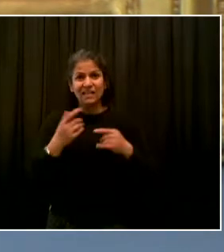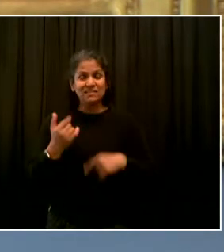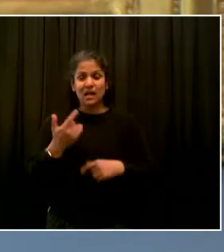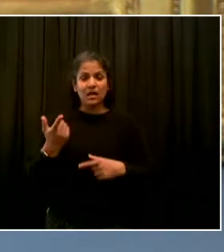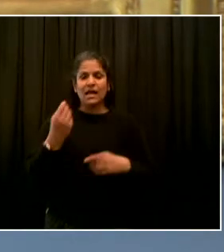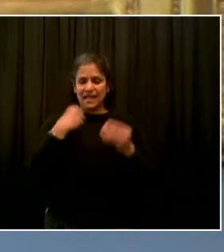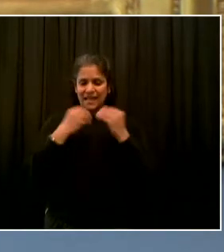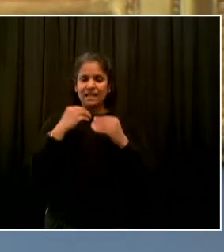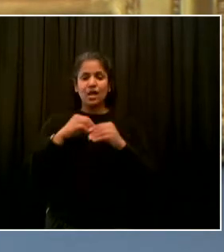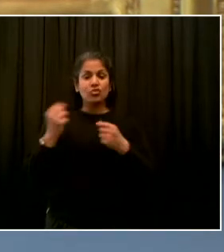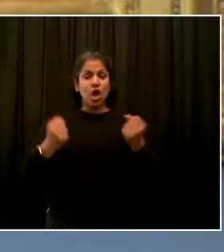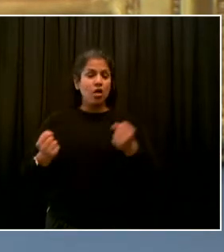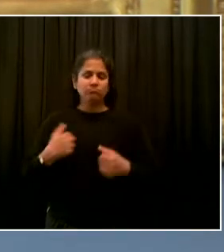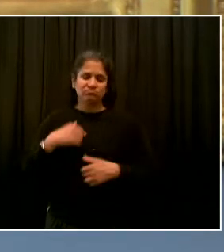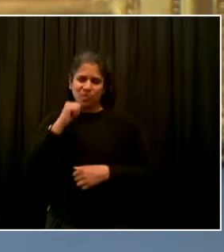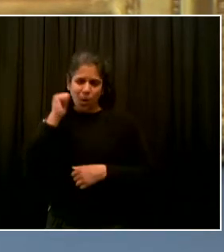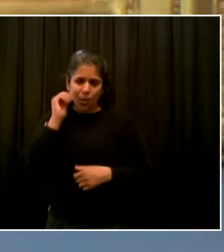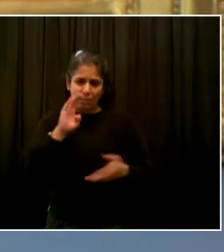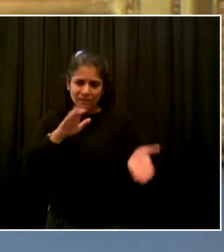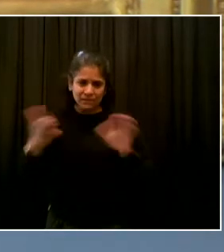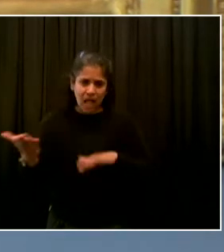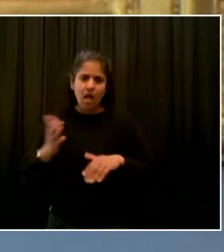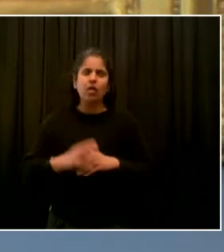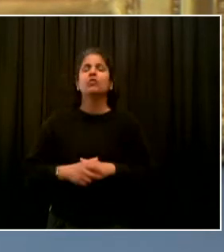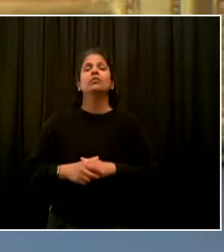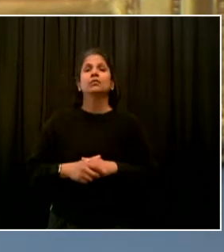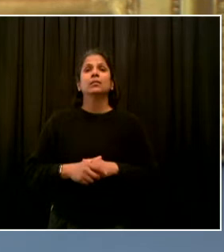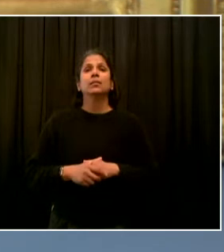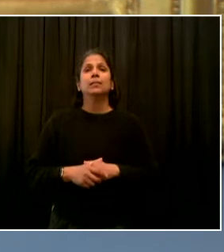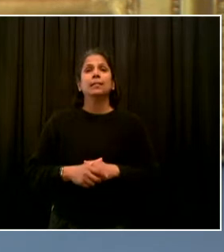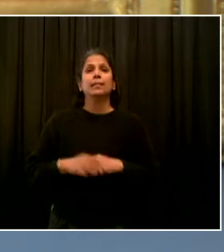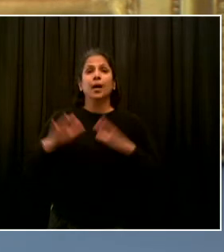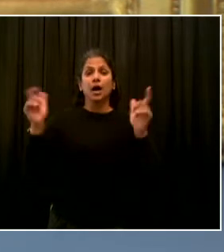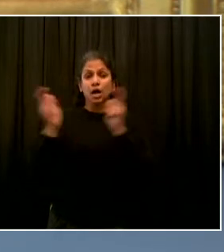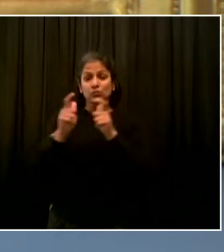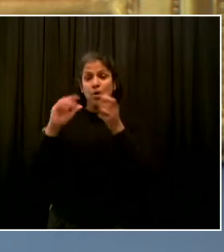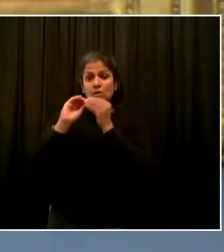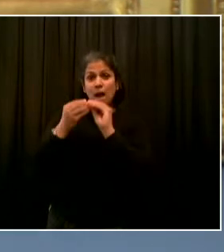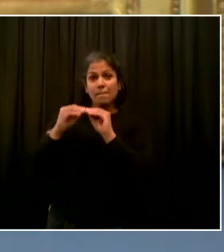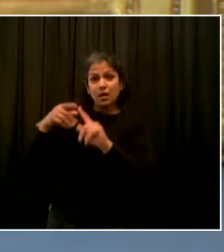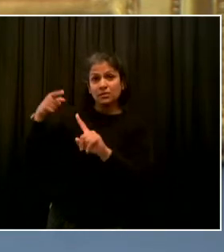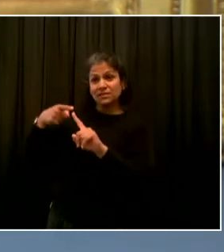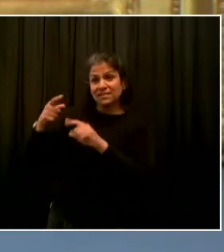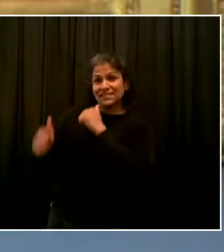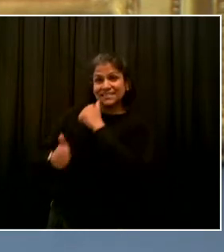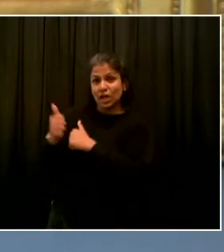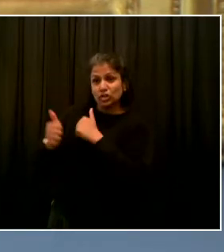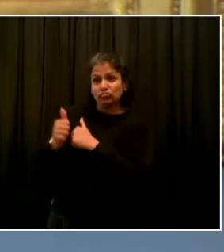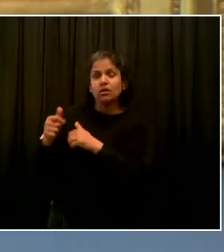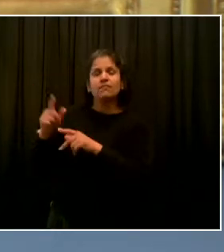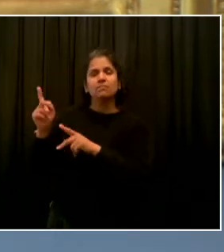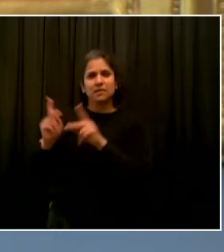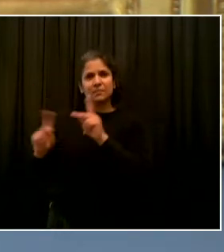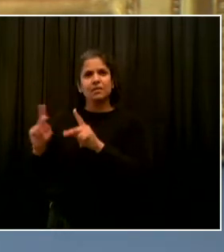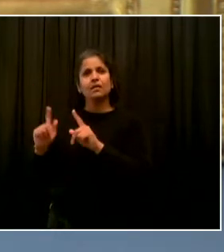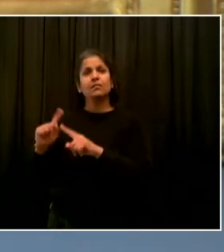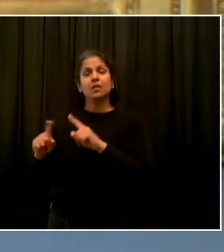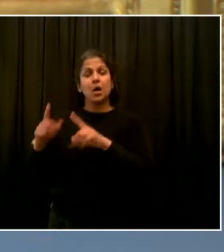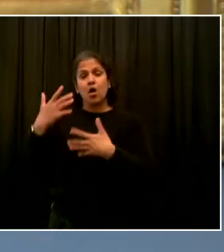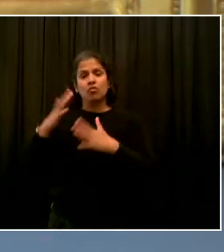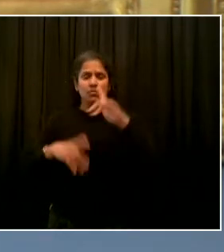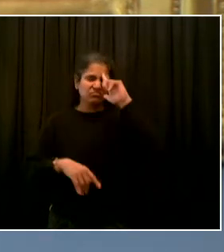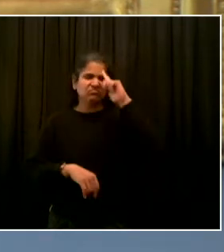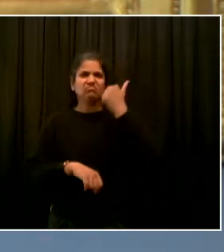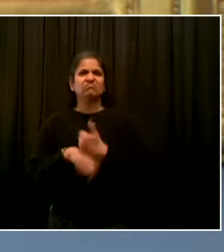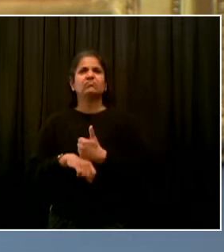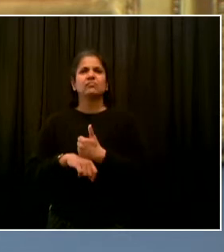many guns and a small number of dangerous people who have made up their minds that they're going to inflict